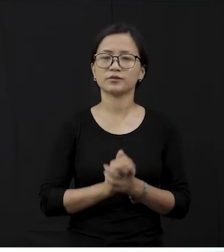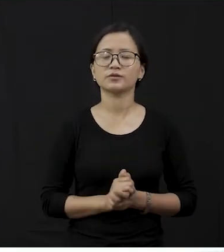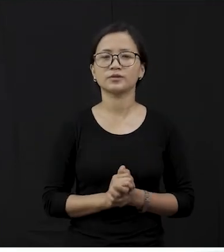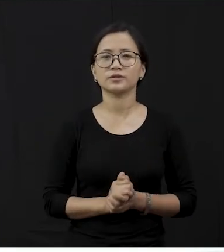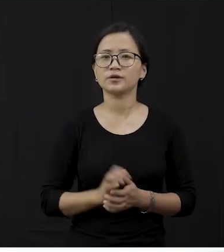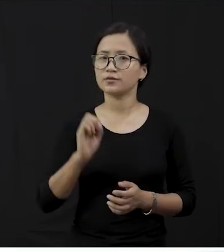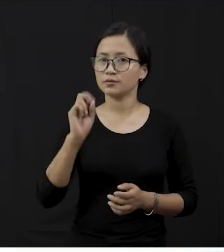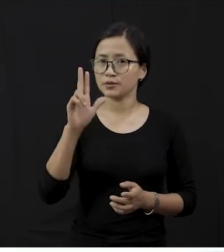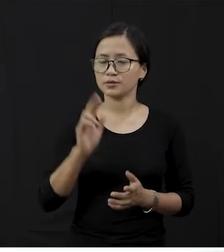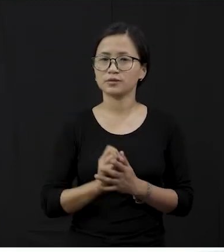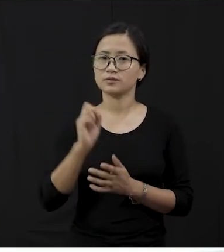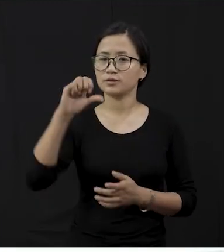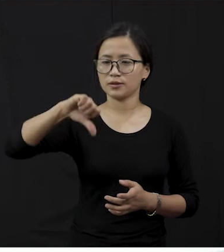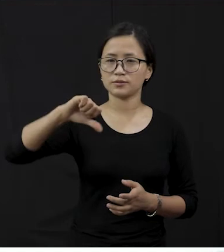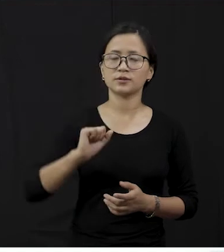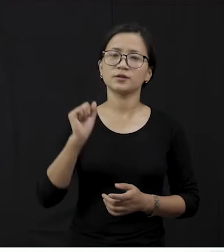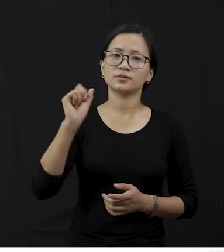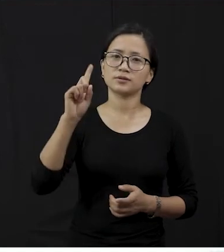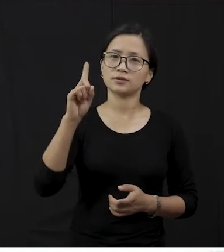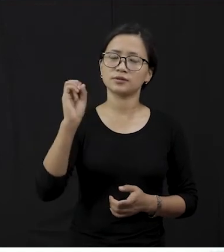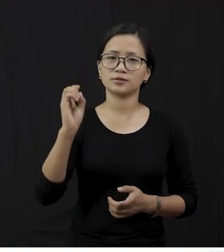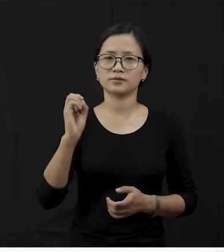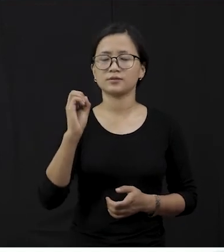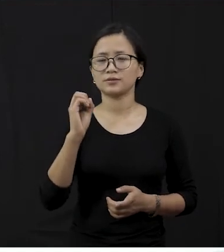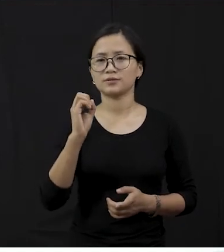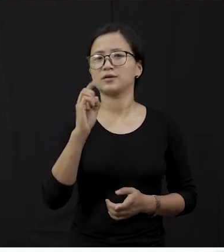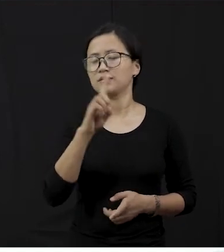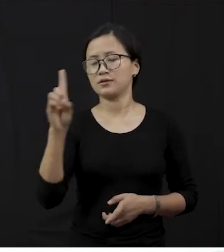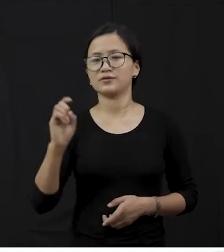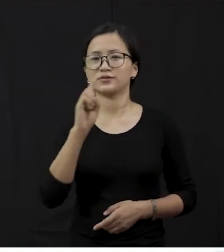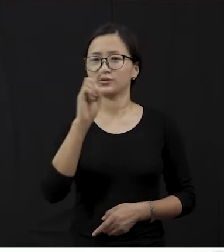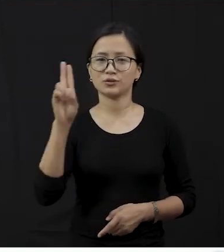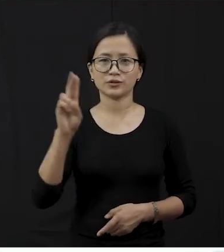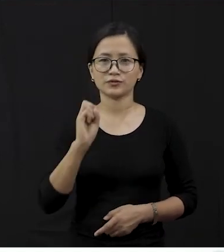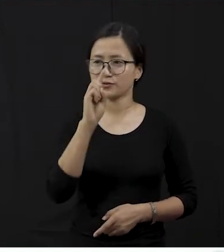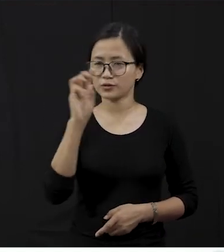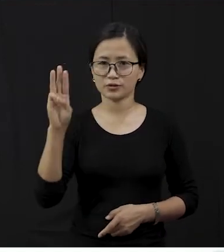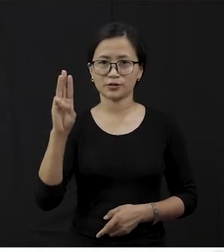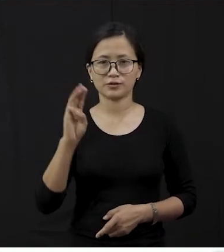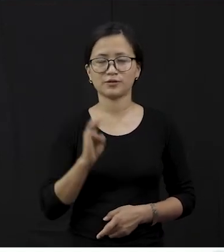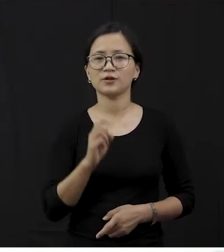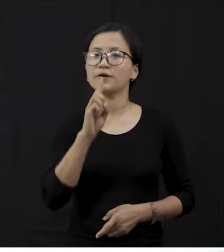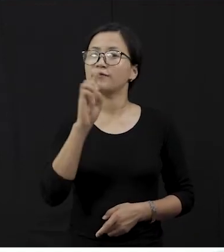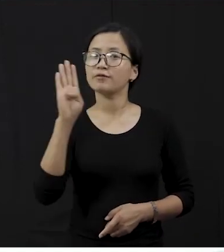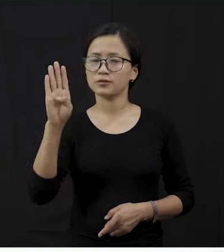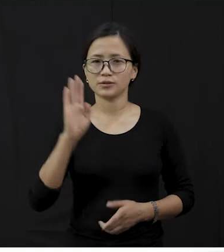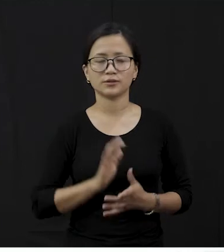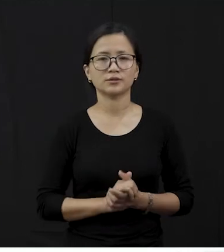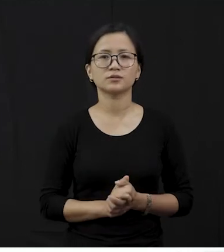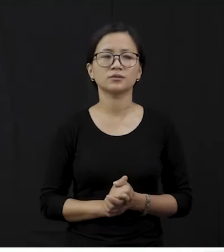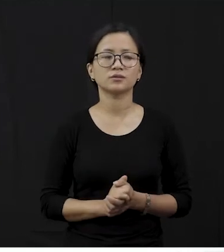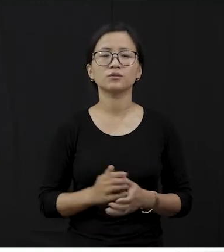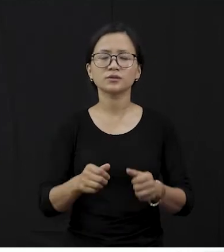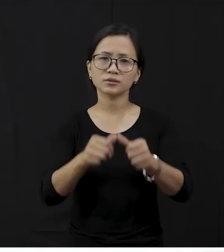from 8. 8, 9, 10, 11, 12, 13, 14. What's